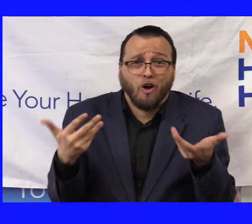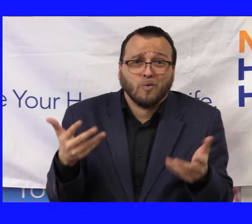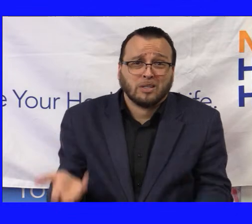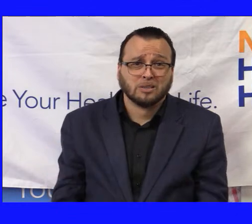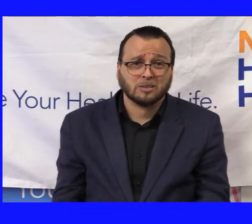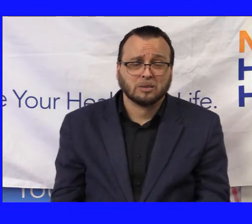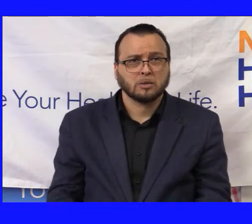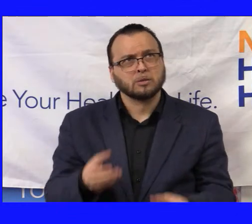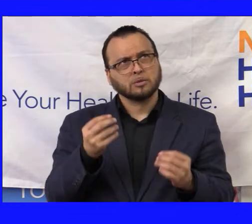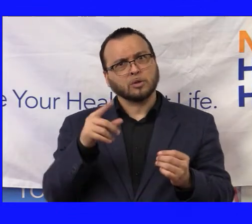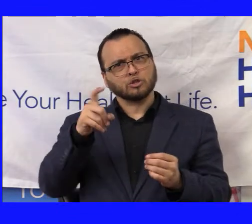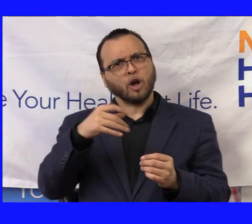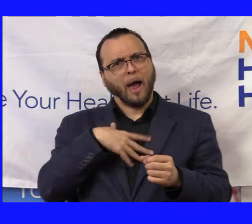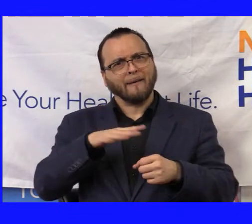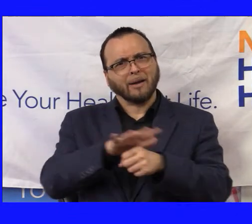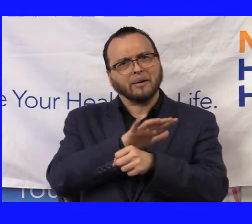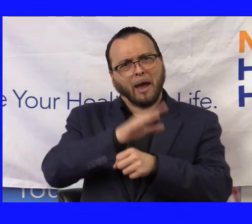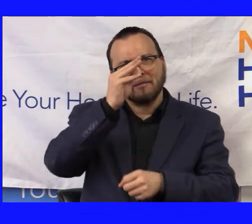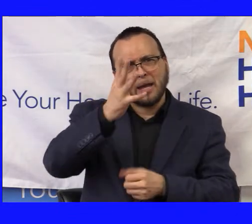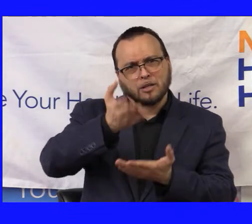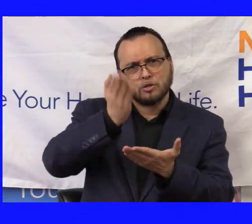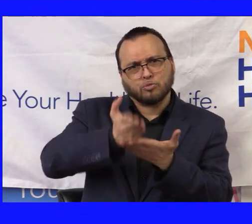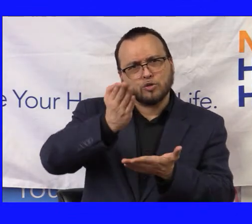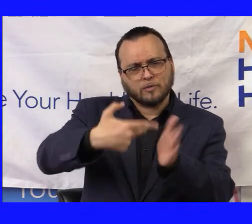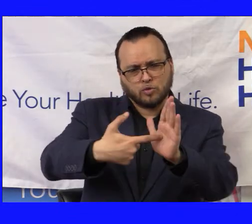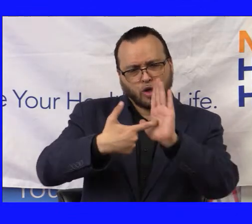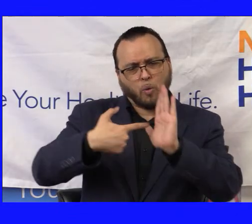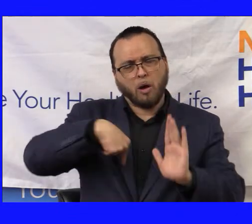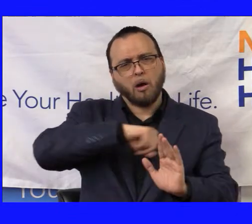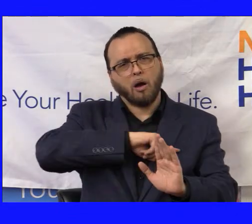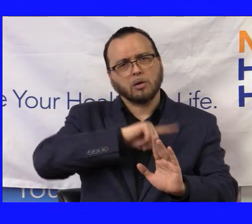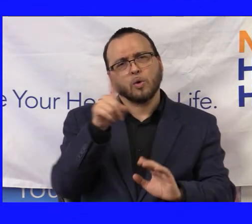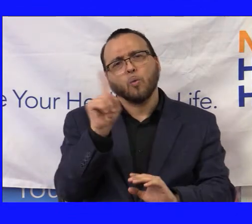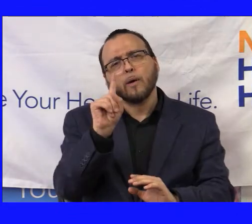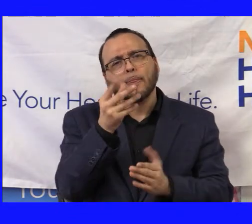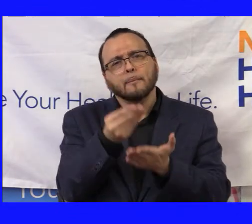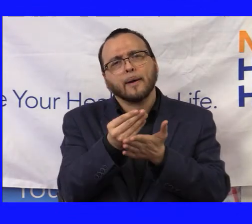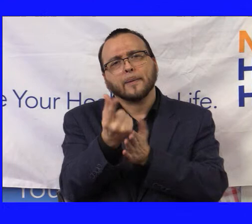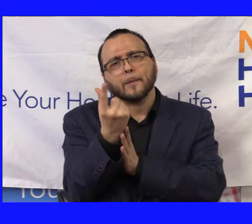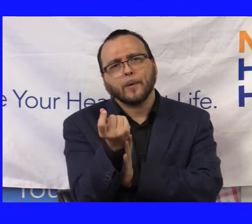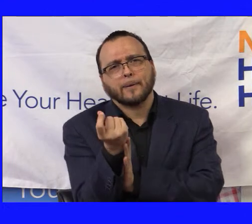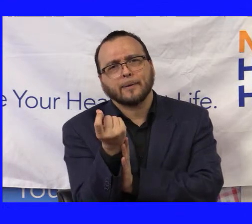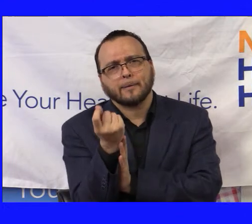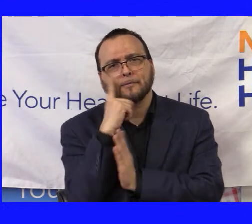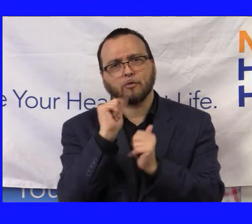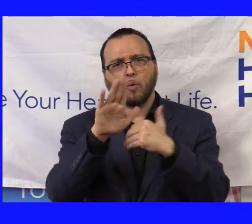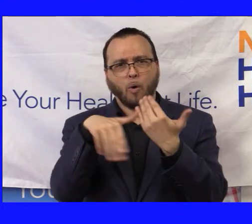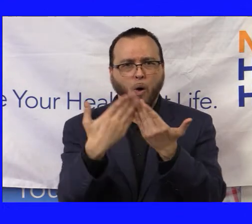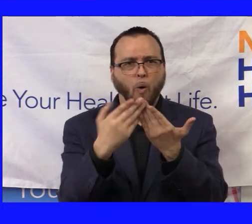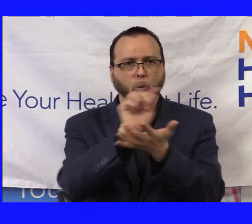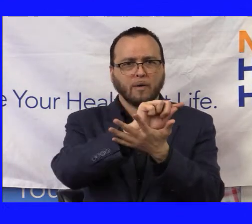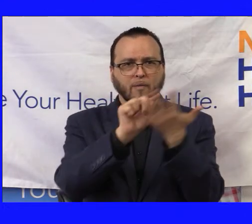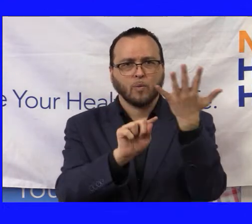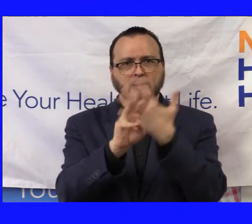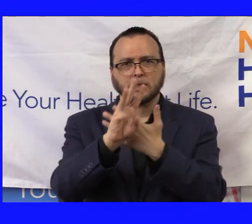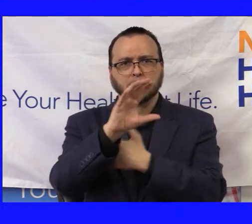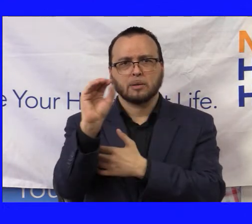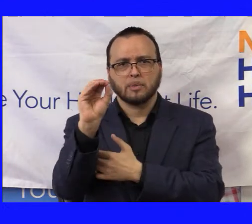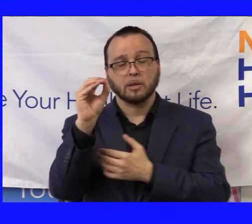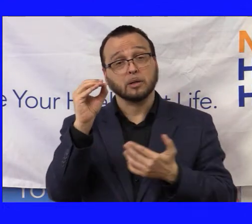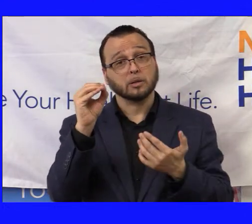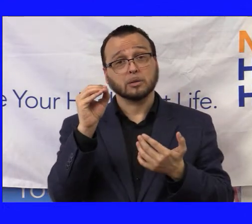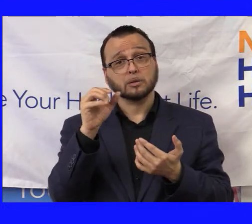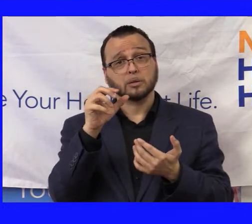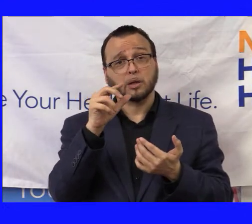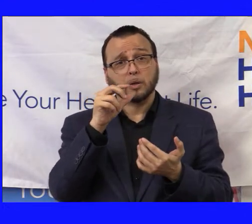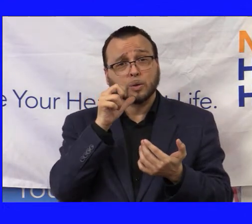There should be enough data to showcase that expenditure in all of those firms, and who had they